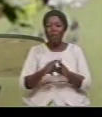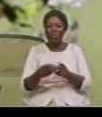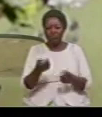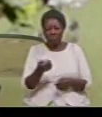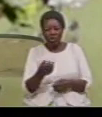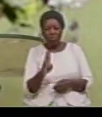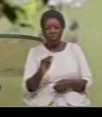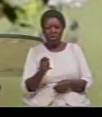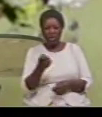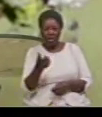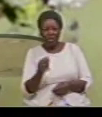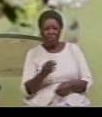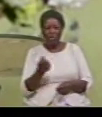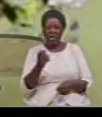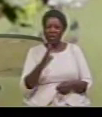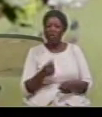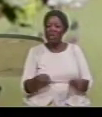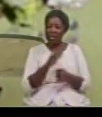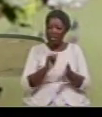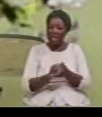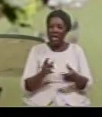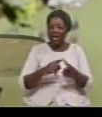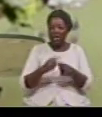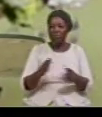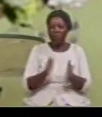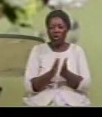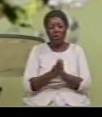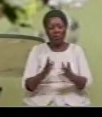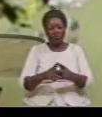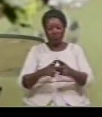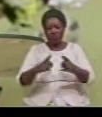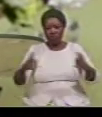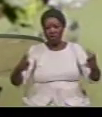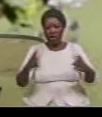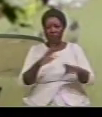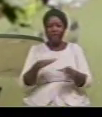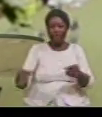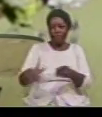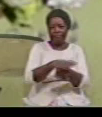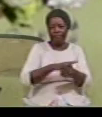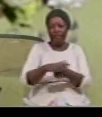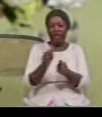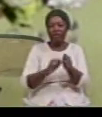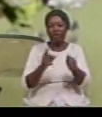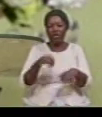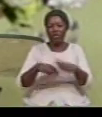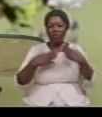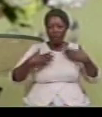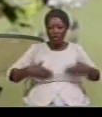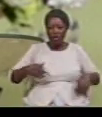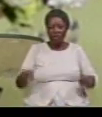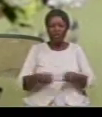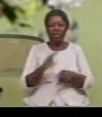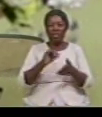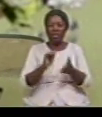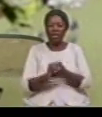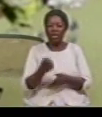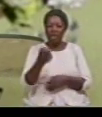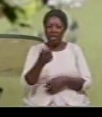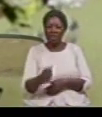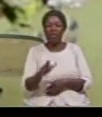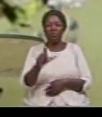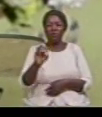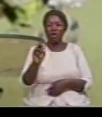spreads until it consumes the entire body like a little leaven that leaveneth the